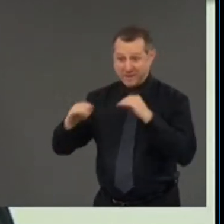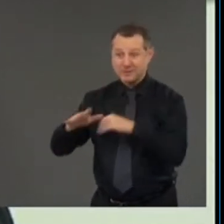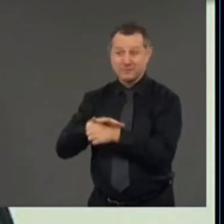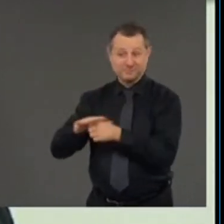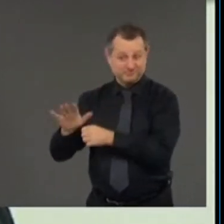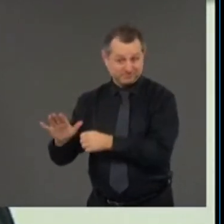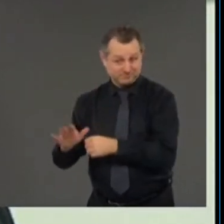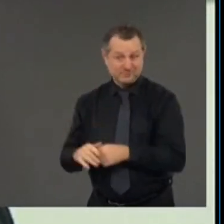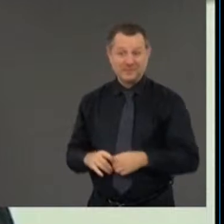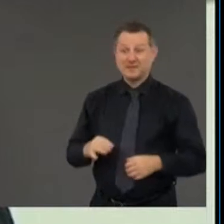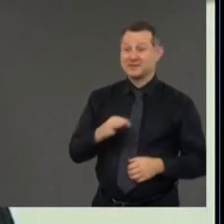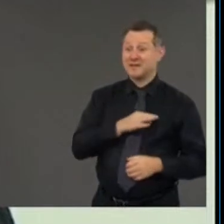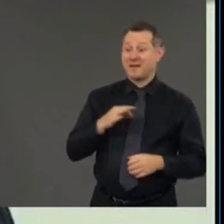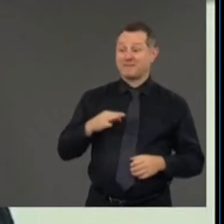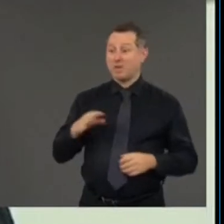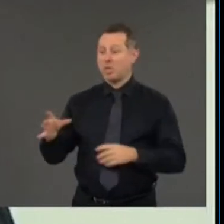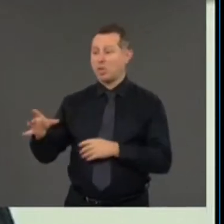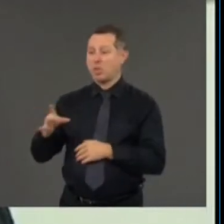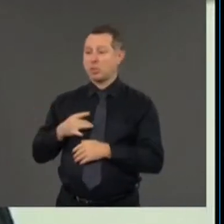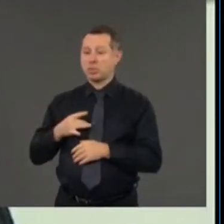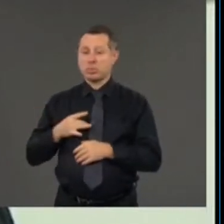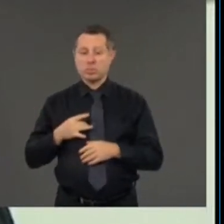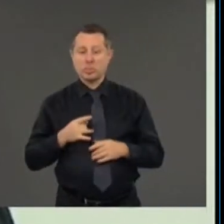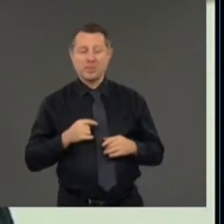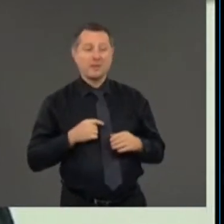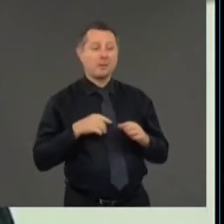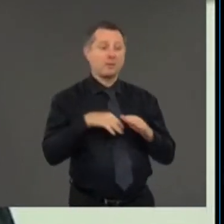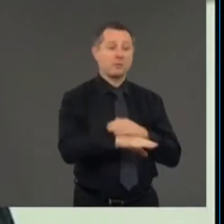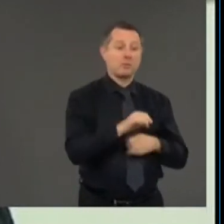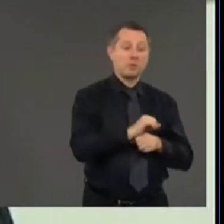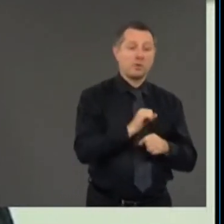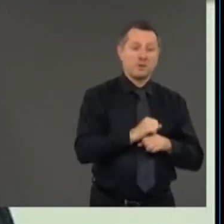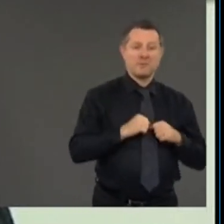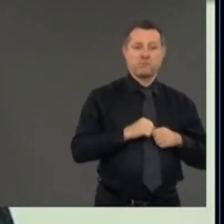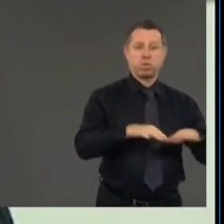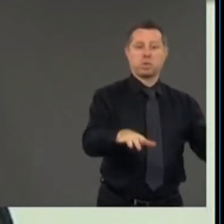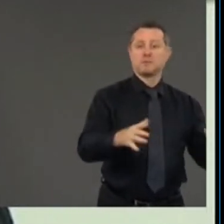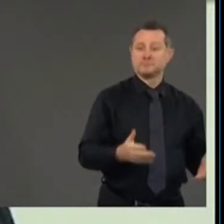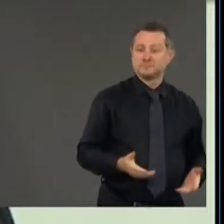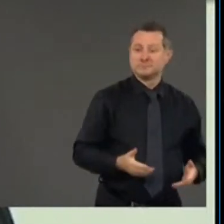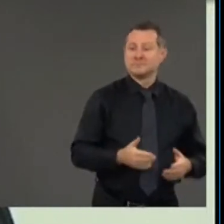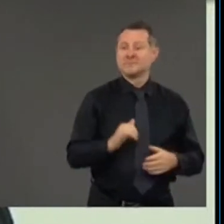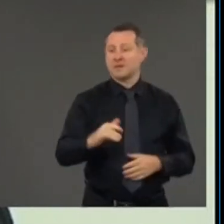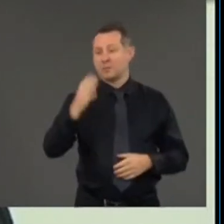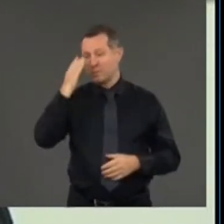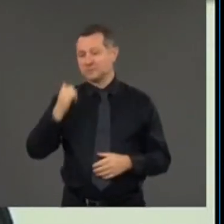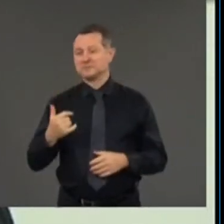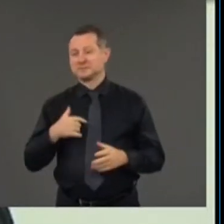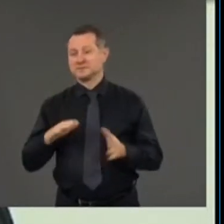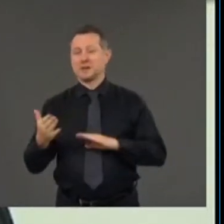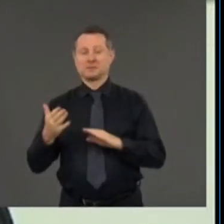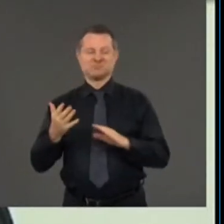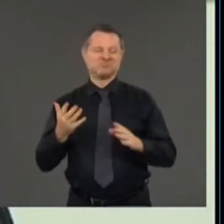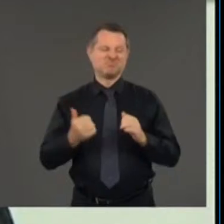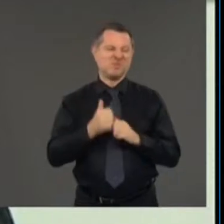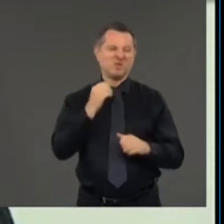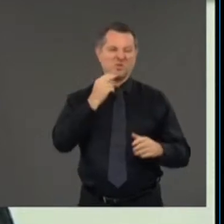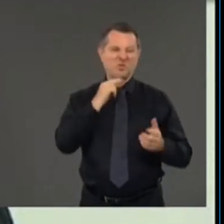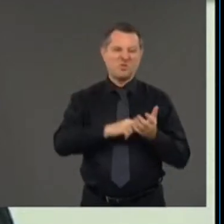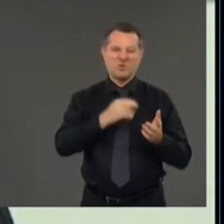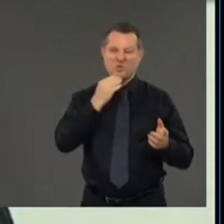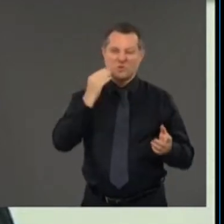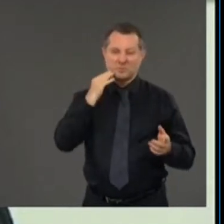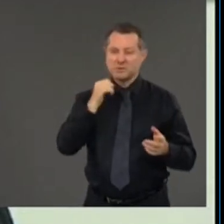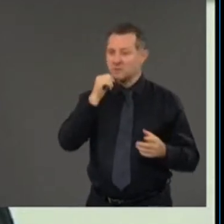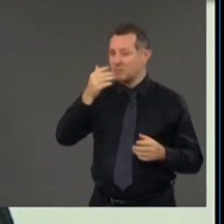infection were the more prevalent reasons why there were fatalities in nursing homes, but it was not because of